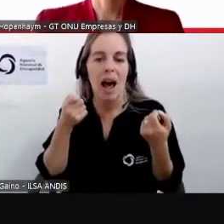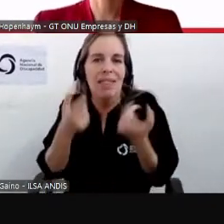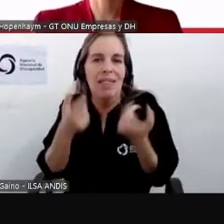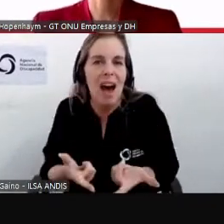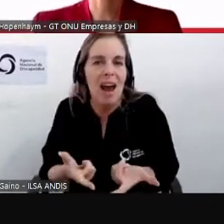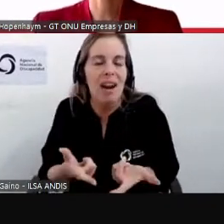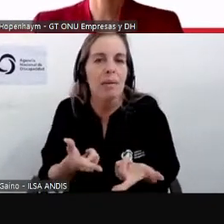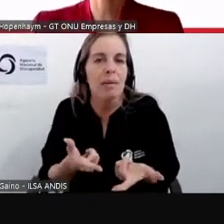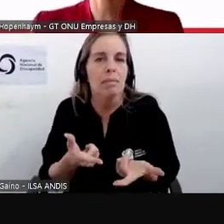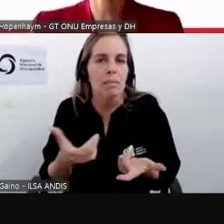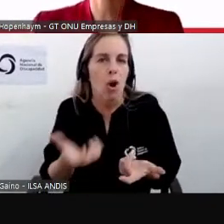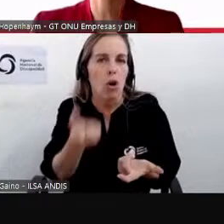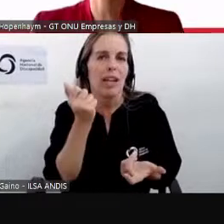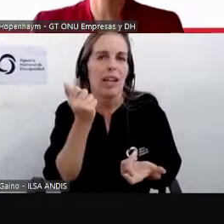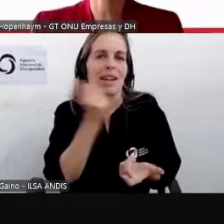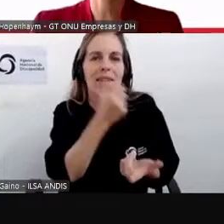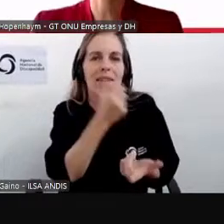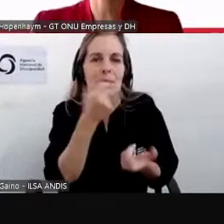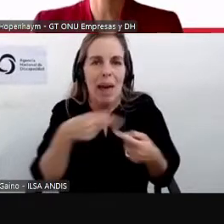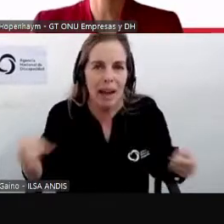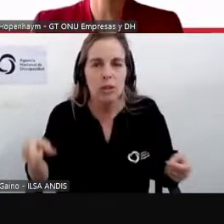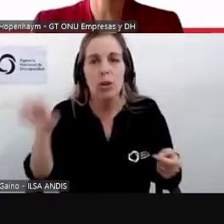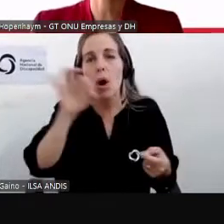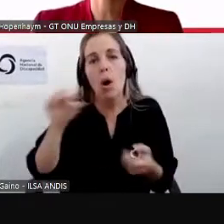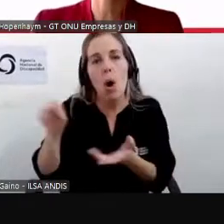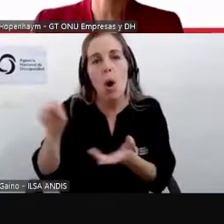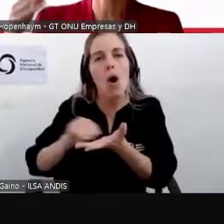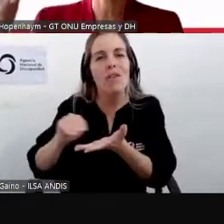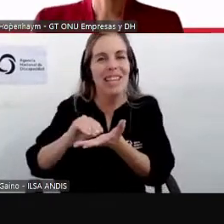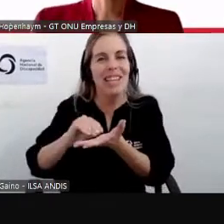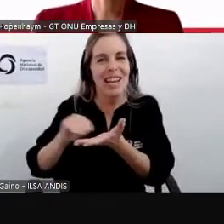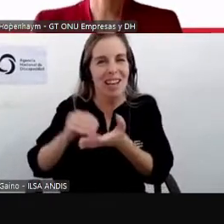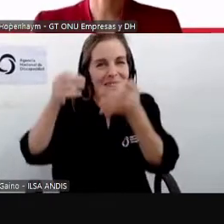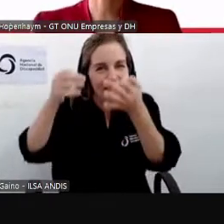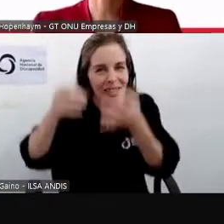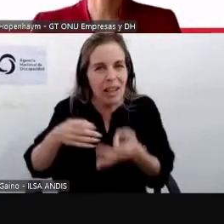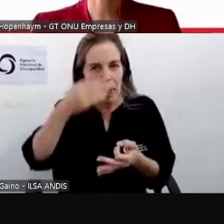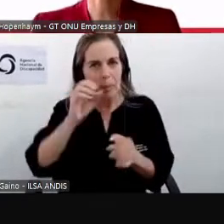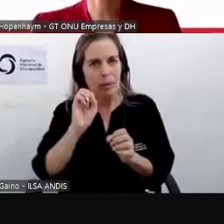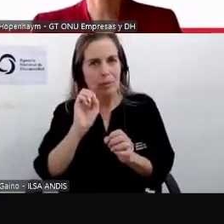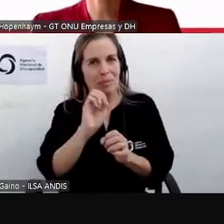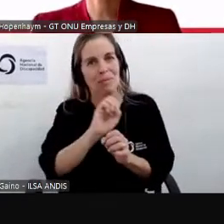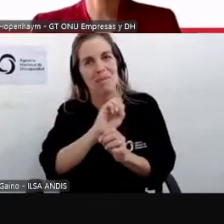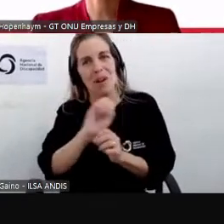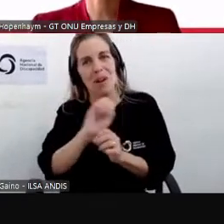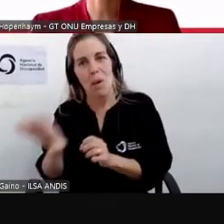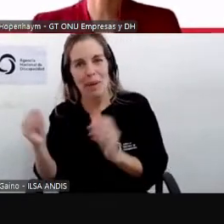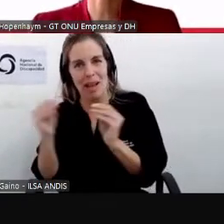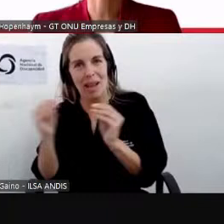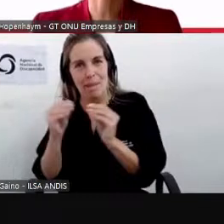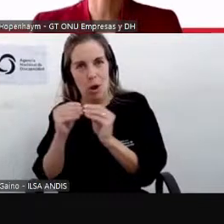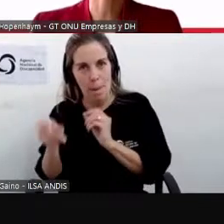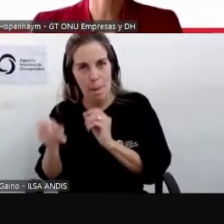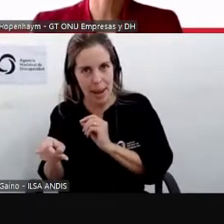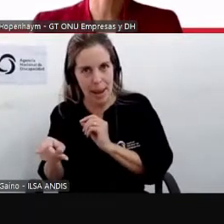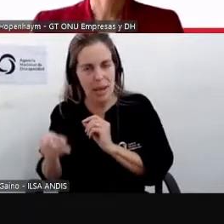take place in the shops where large brands, large labels produce their companies, or in the fields where wheat is being collected for large companies that processes and sells products such as